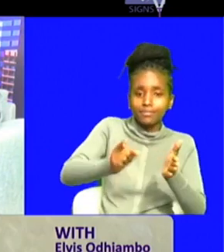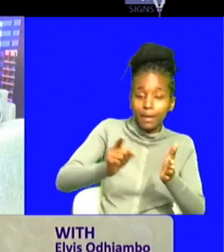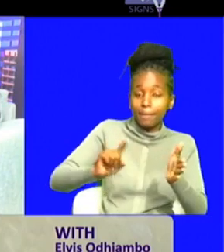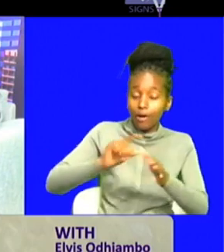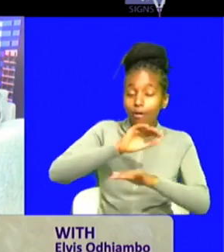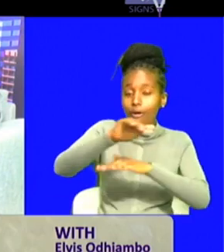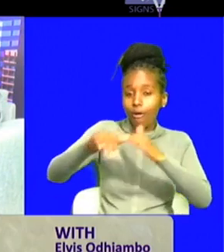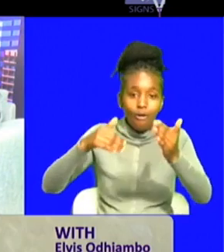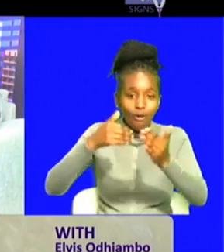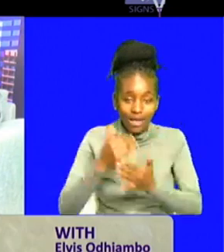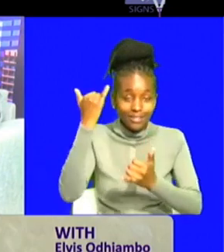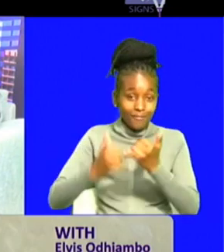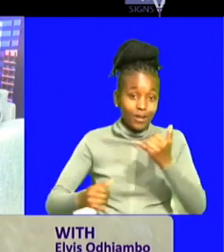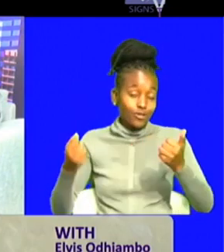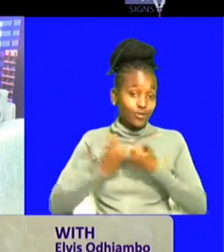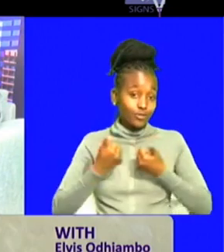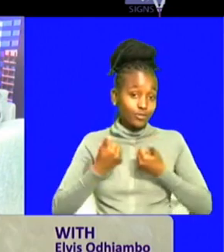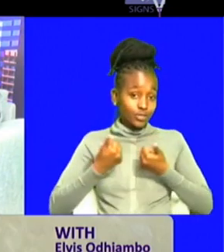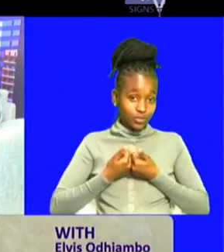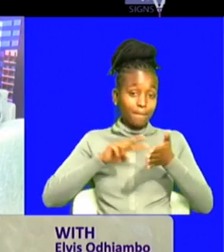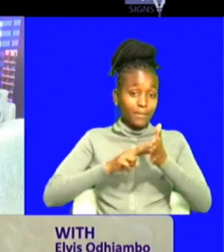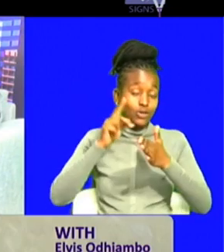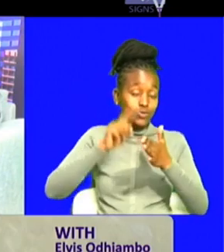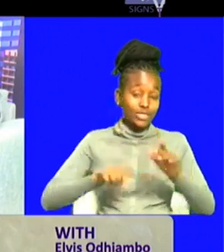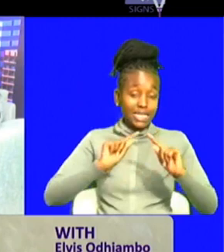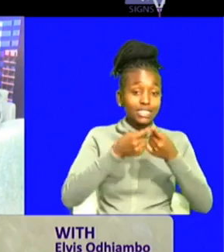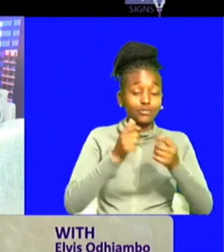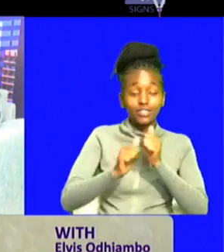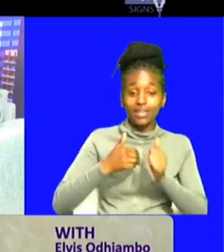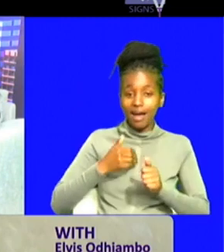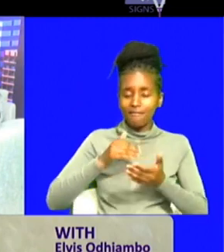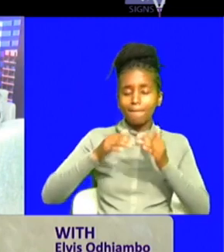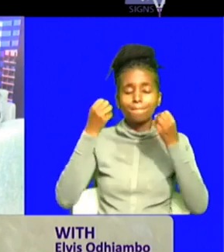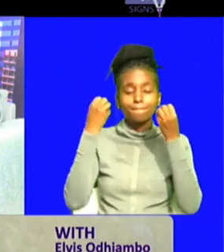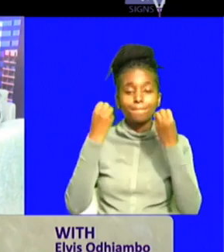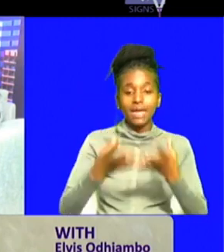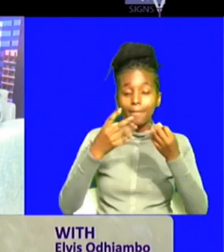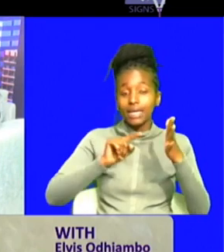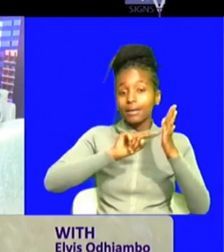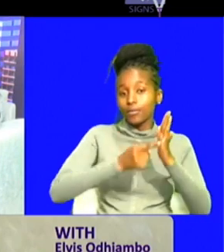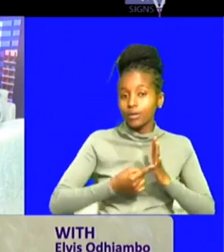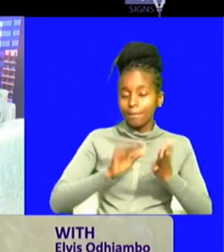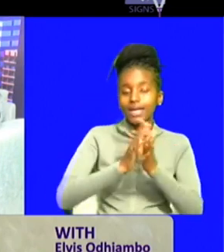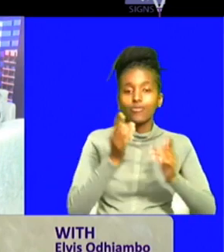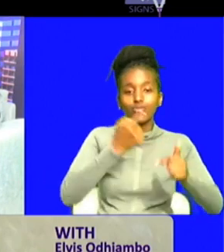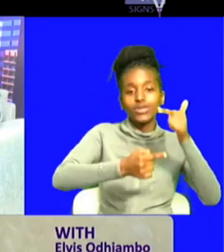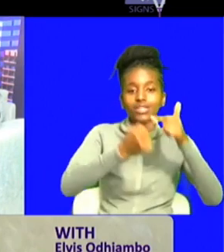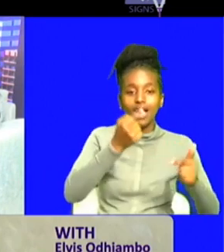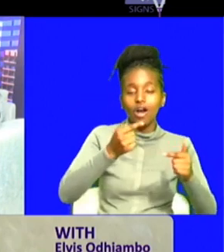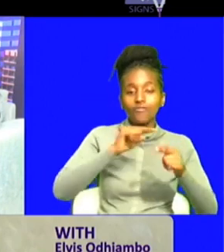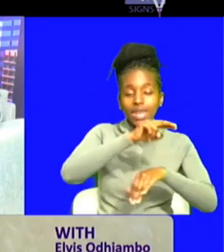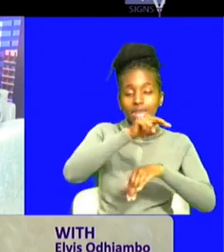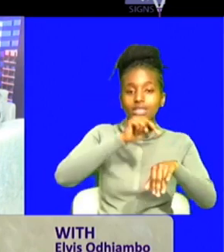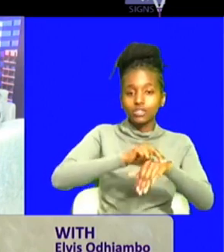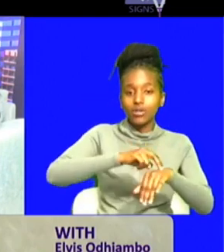that is the Kabeberry Sevens, and you know, whomever will be the majority, you know, who will have the majority points will, you know, be the winner of the national